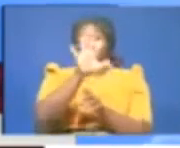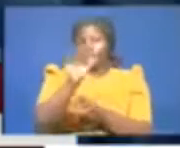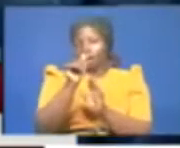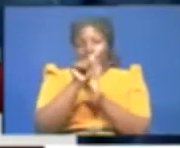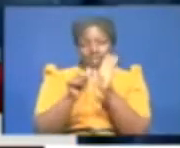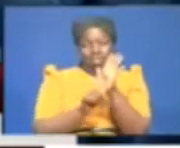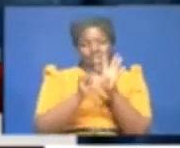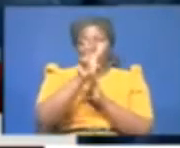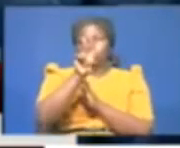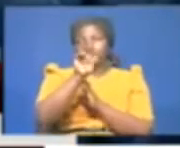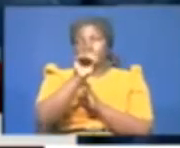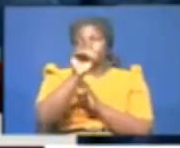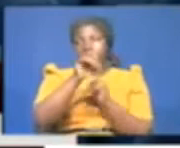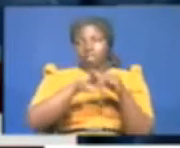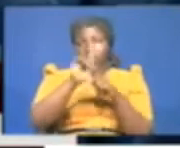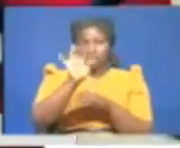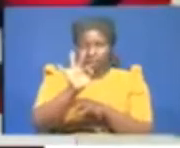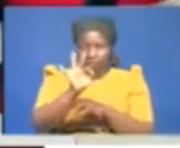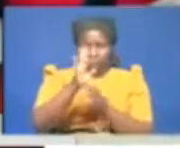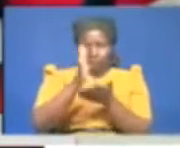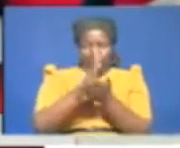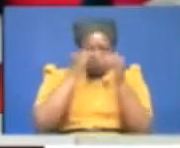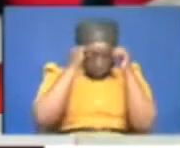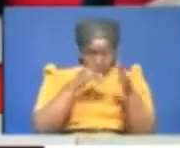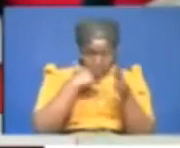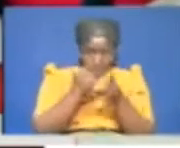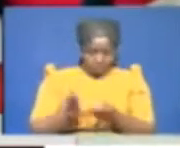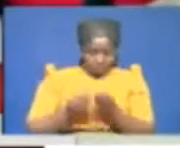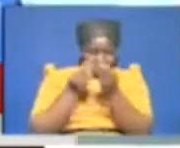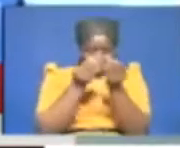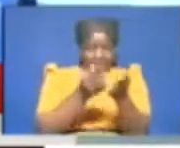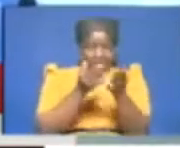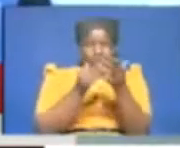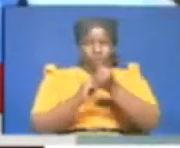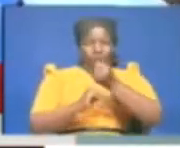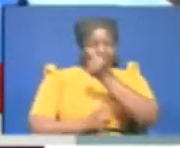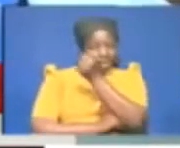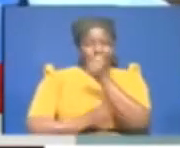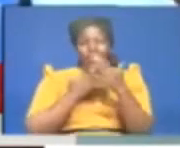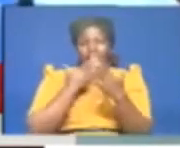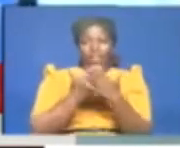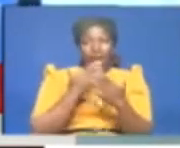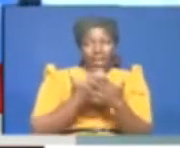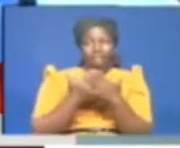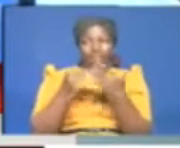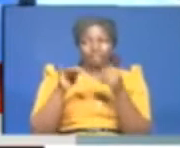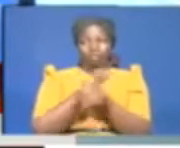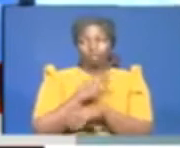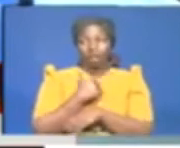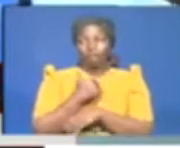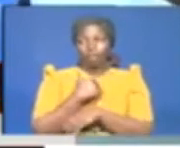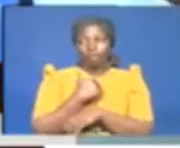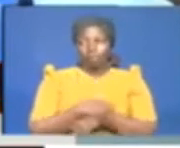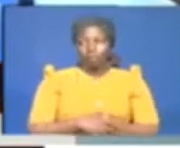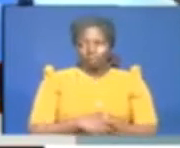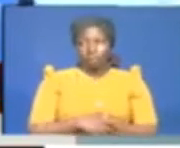2063. Some of the students who received the scholarships were grateful for the gesture. But in the university, for you to enter,